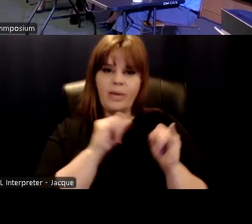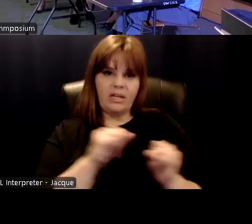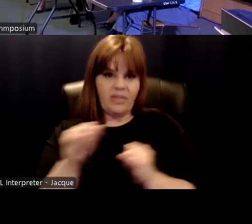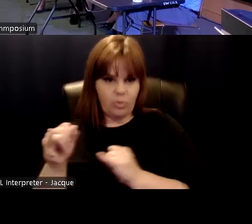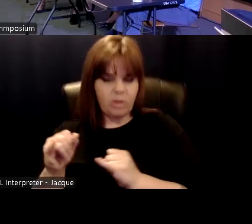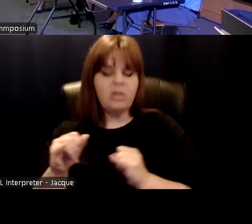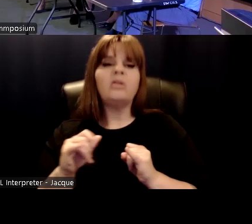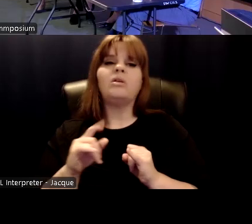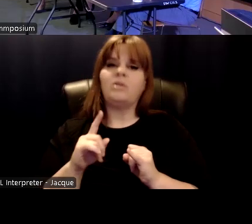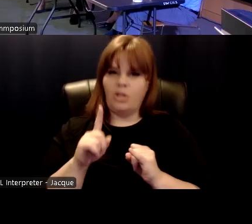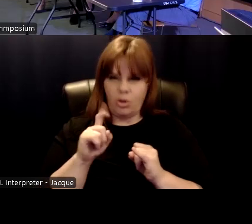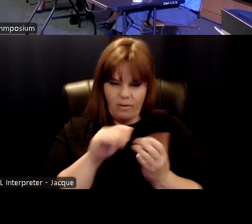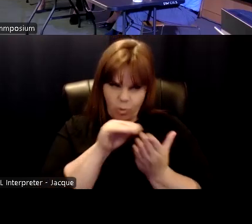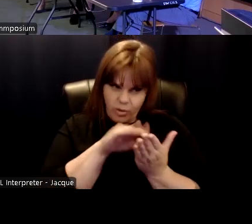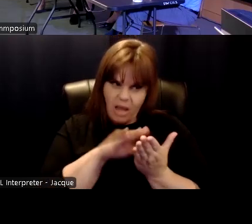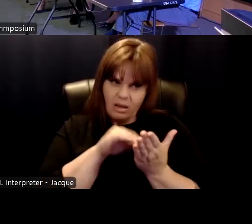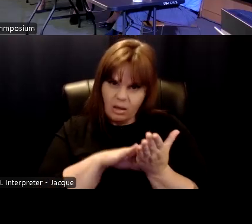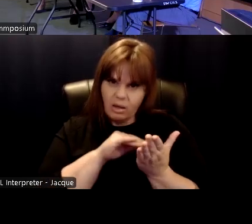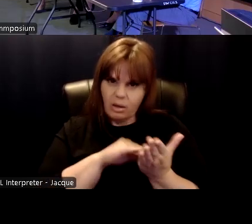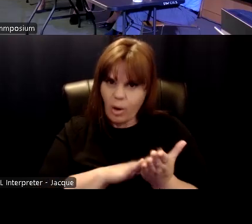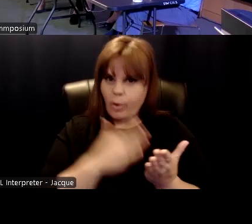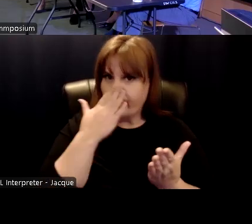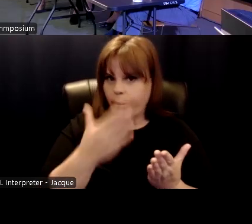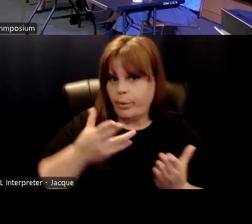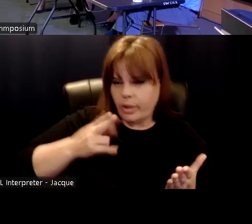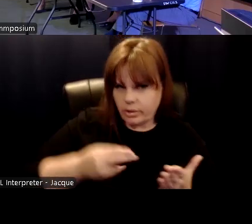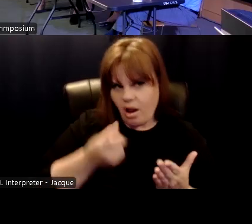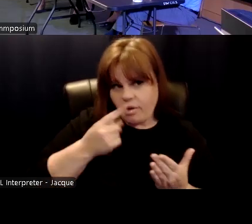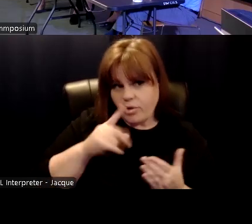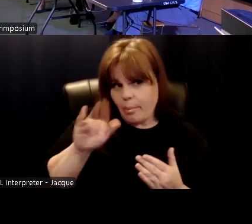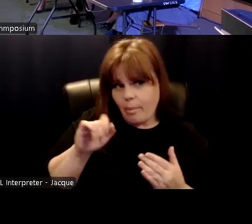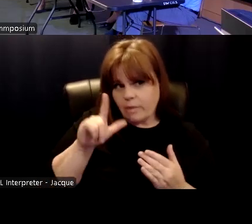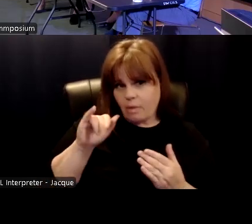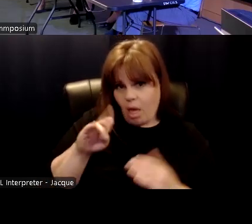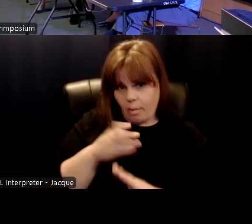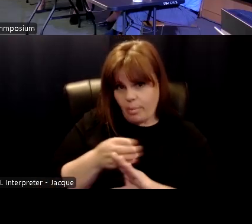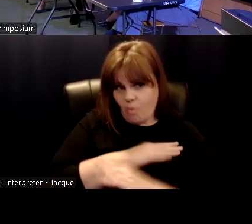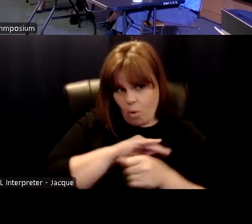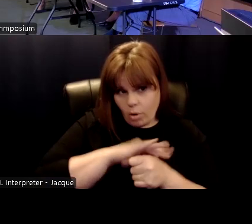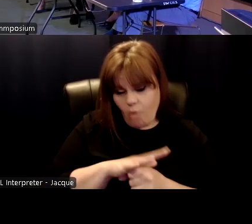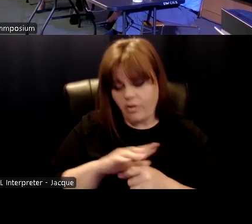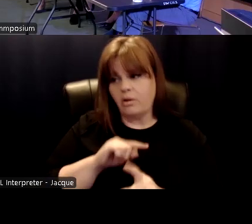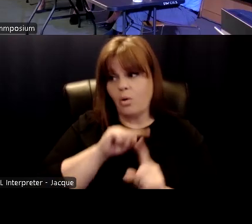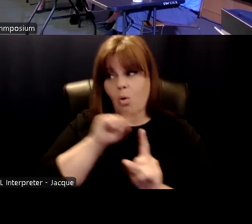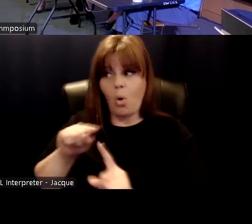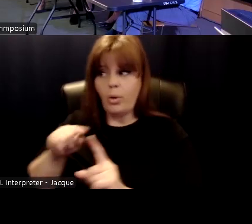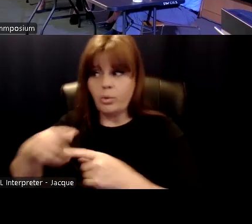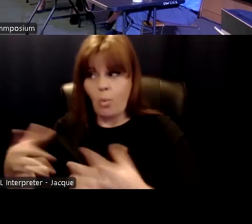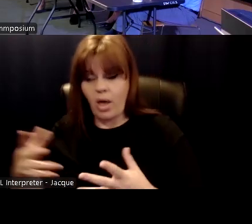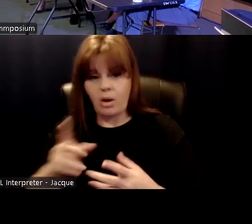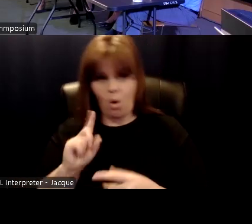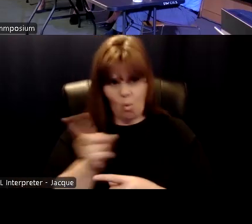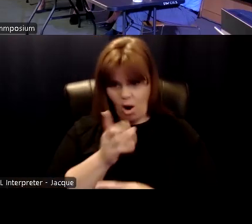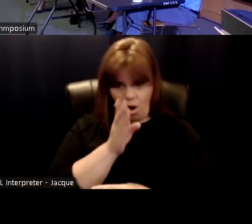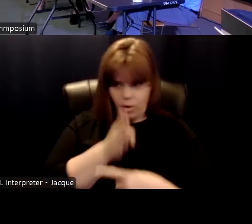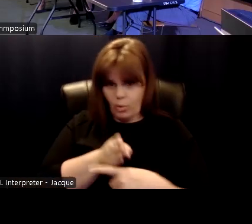take a good history and really understand what their baseline was before COVID, what their goals are, where they're at now, what their symptoms